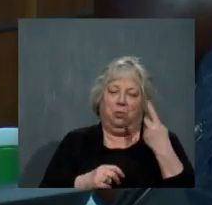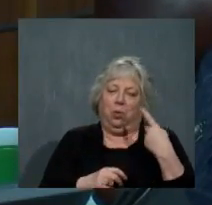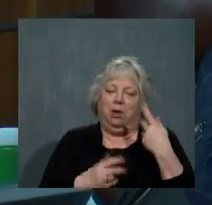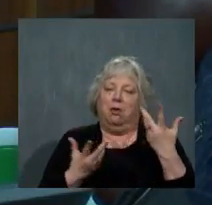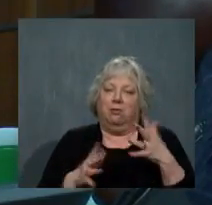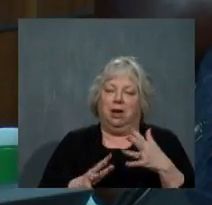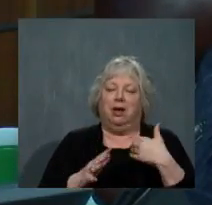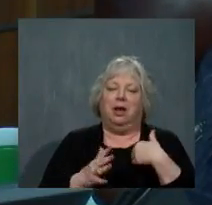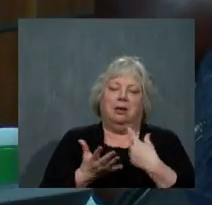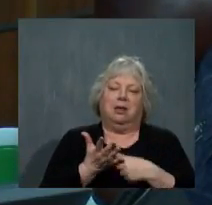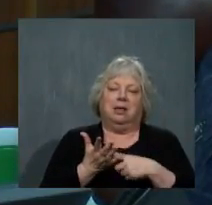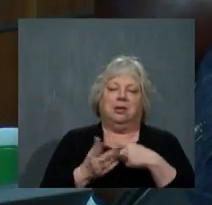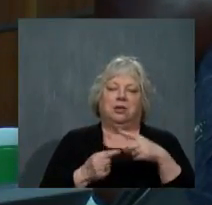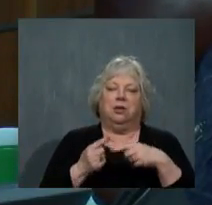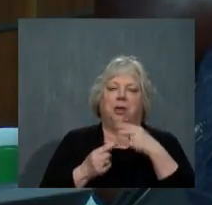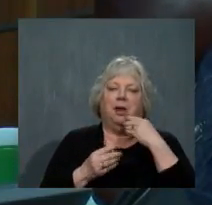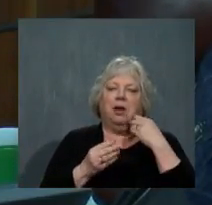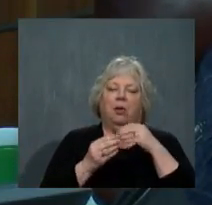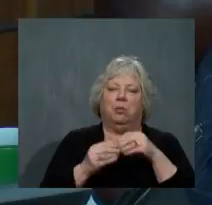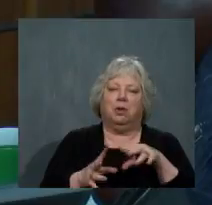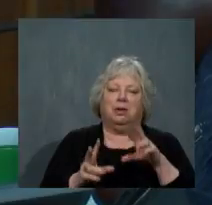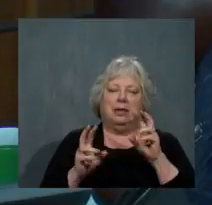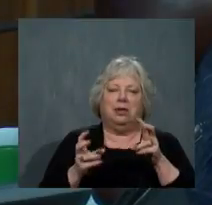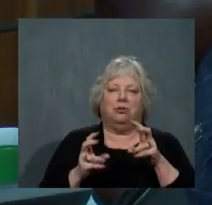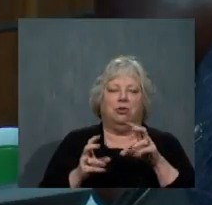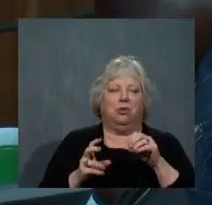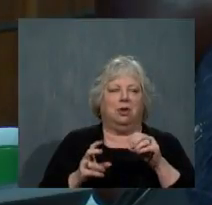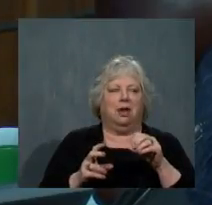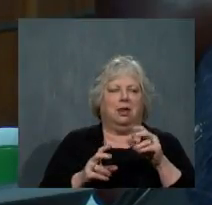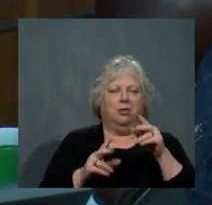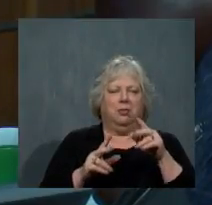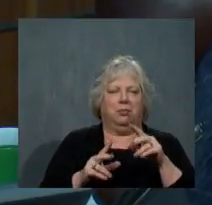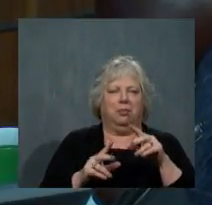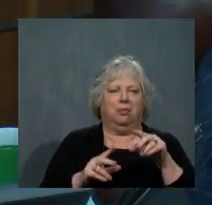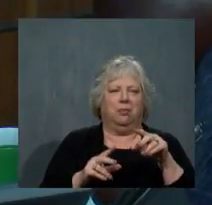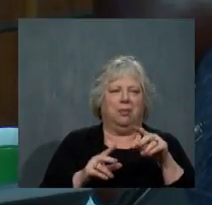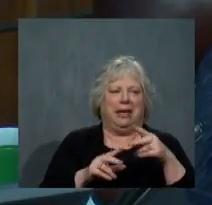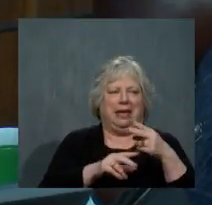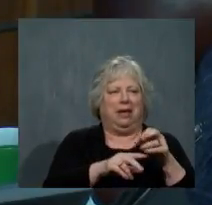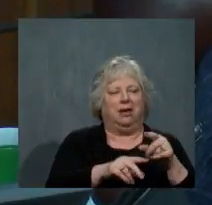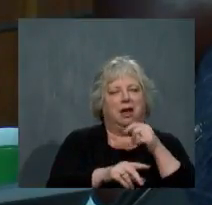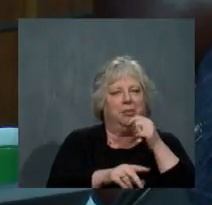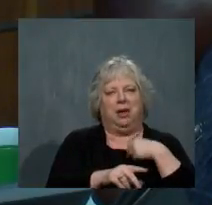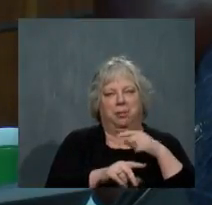know that he's got a servant's heart. And I think the biggest thing that he